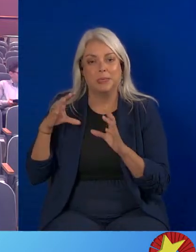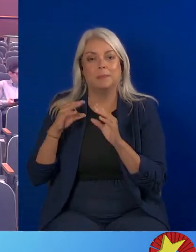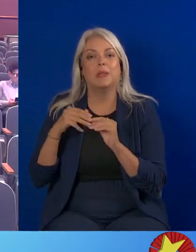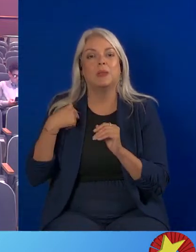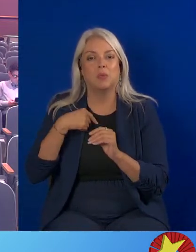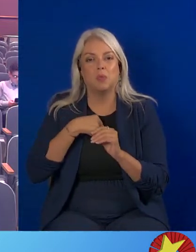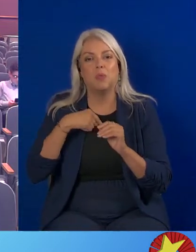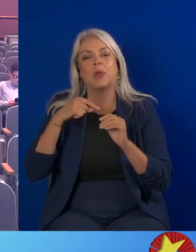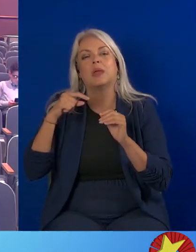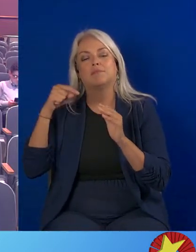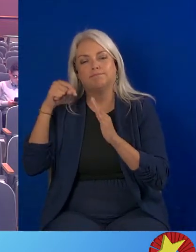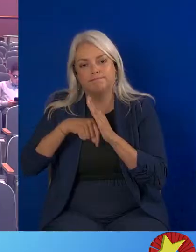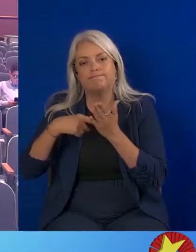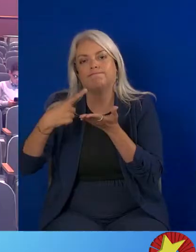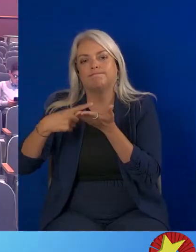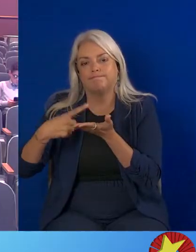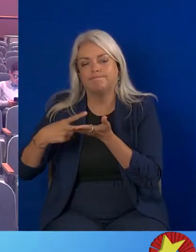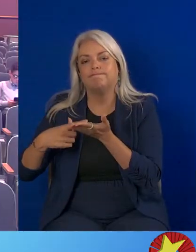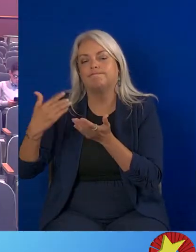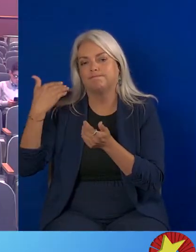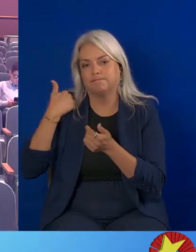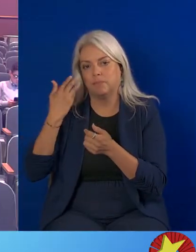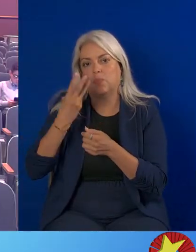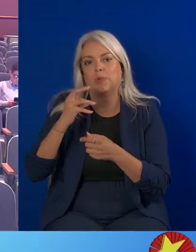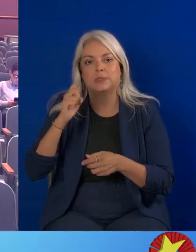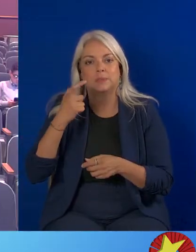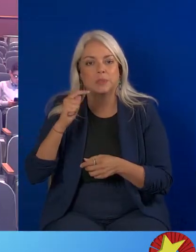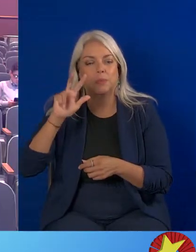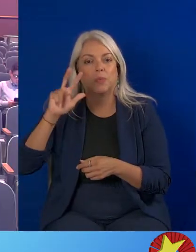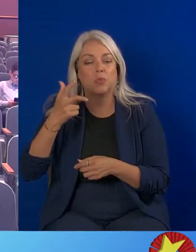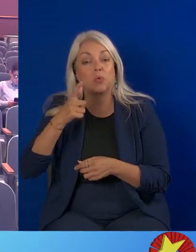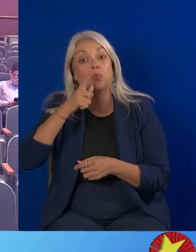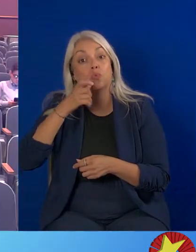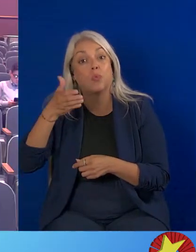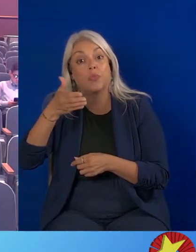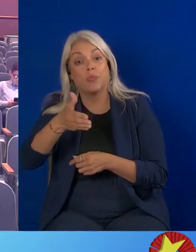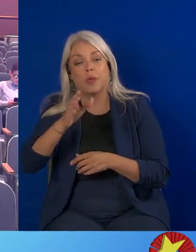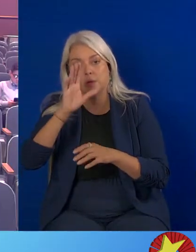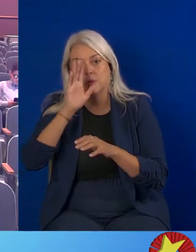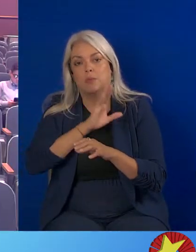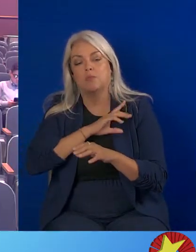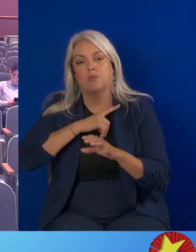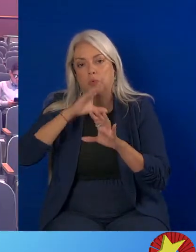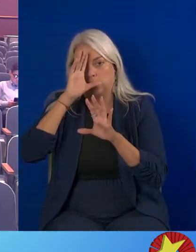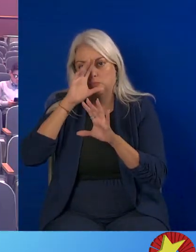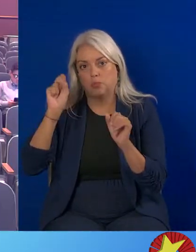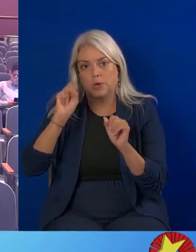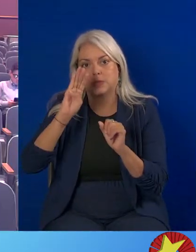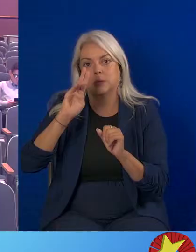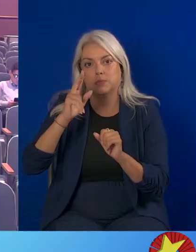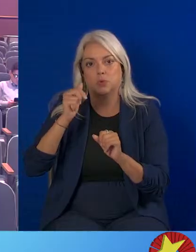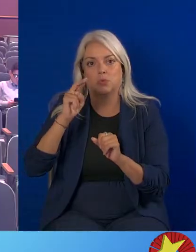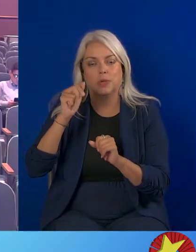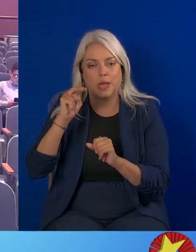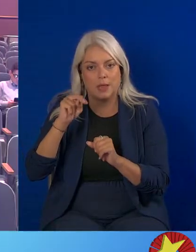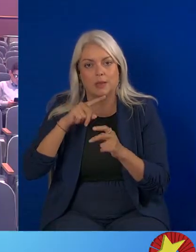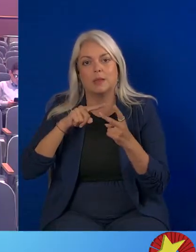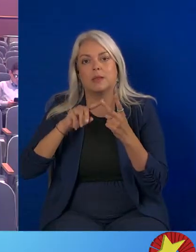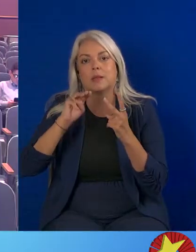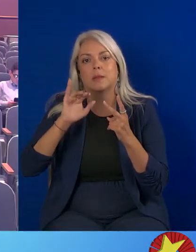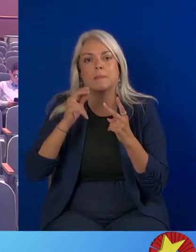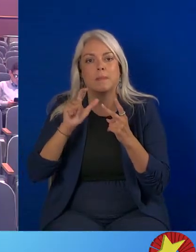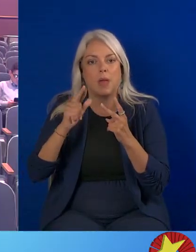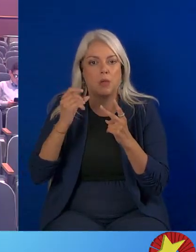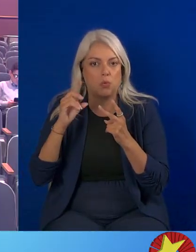held on Wednesday, September 3rd, with Board President Buchanan and Board Member Michael Gordon. Also in attendance were